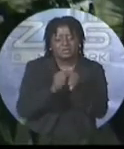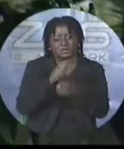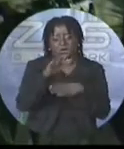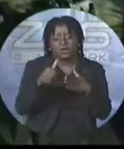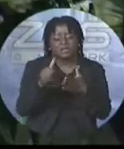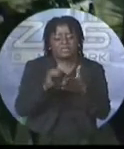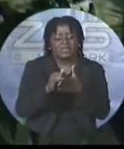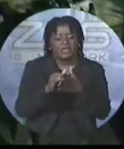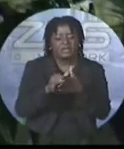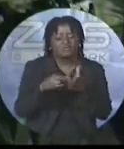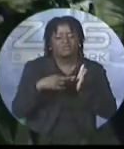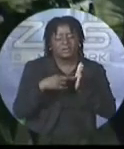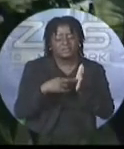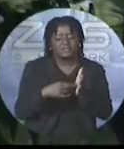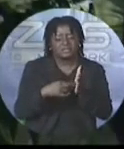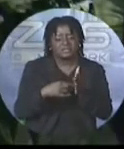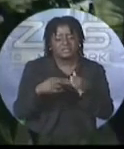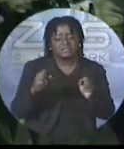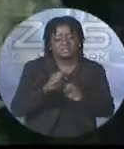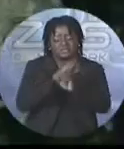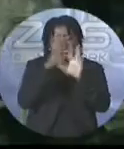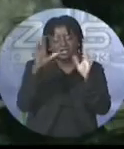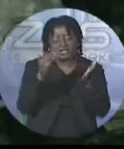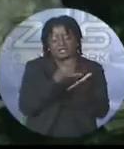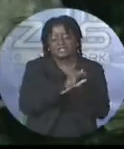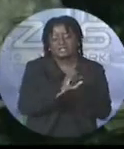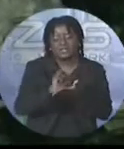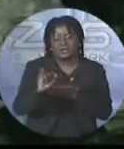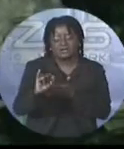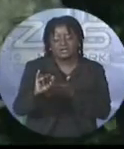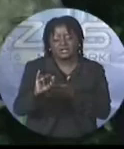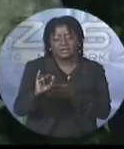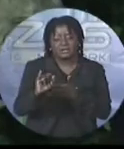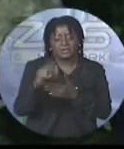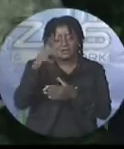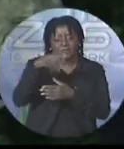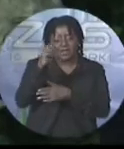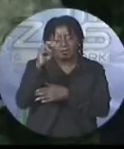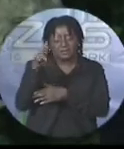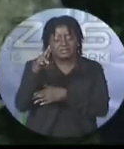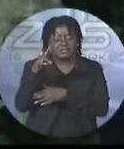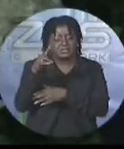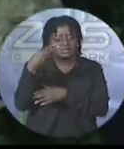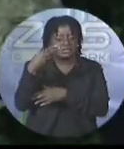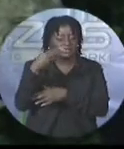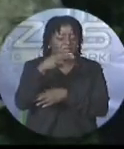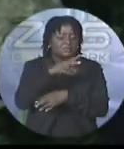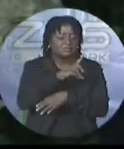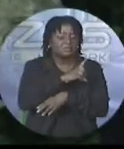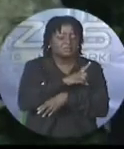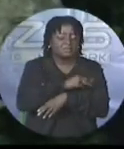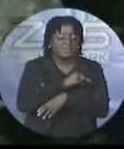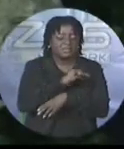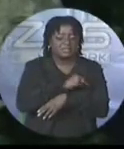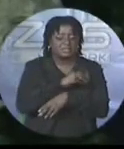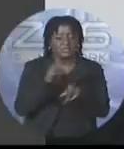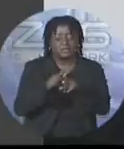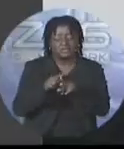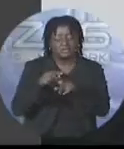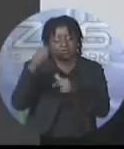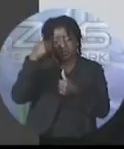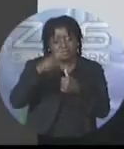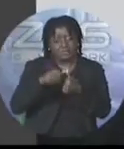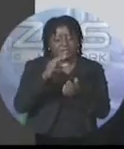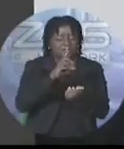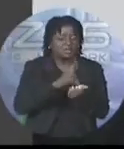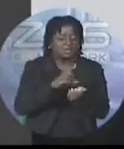represents shining, unblemished integrity. Prime Minister Dr. the Honorable Hubert Minnis also remembered Dr. Nottage